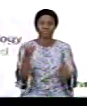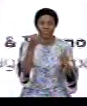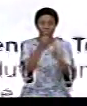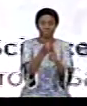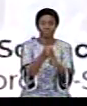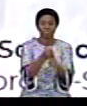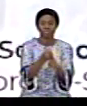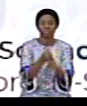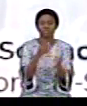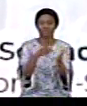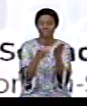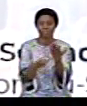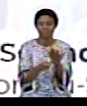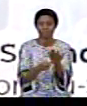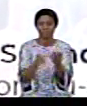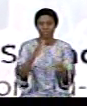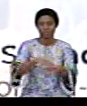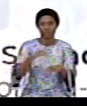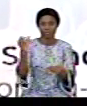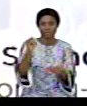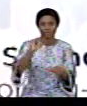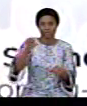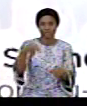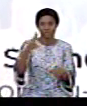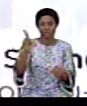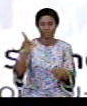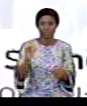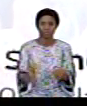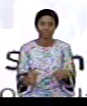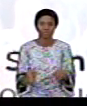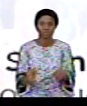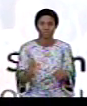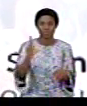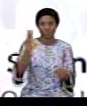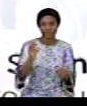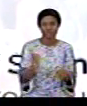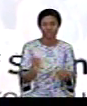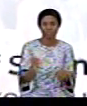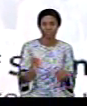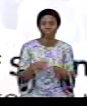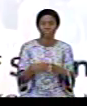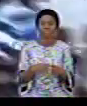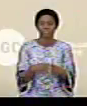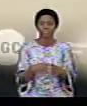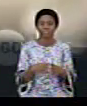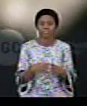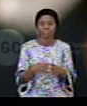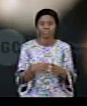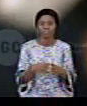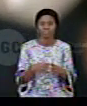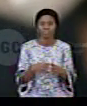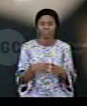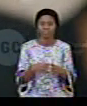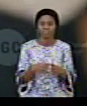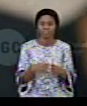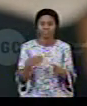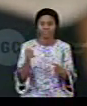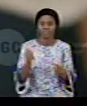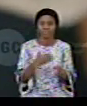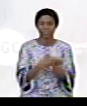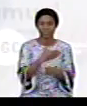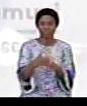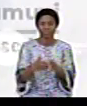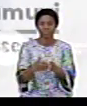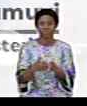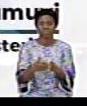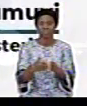Academy. Saturday, July 30. 0600 hours GMT packaged on a global scale. A total package by the